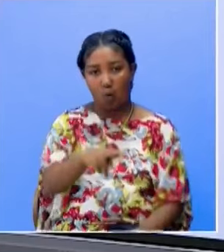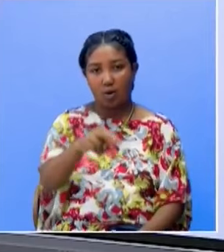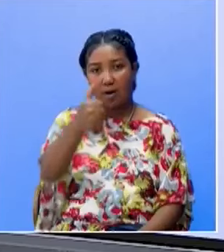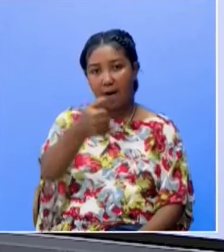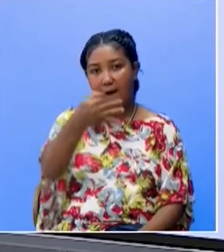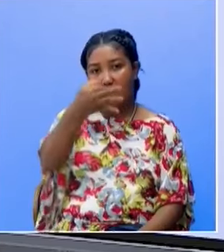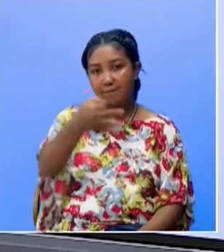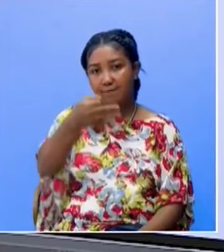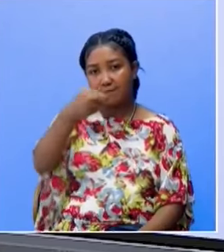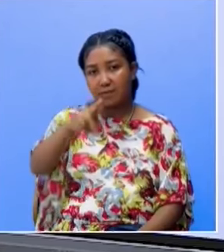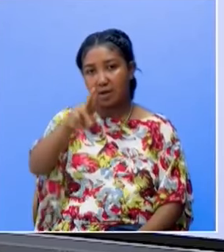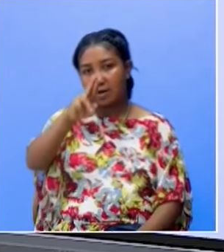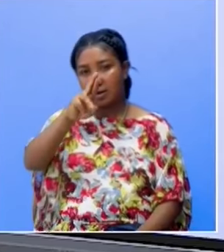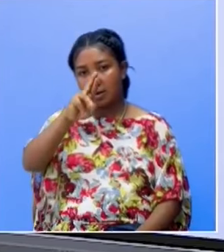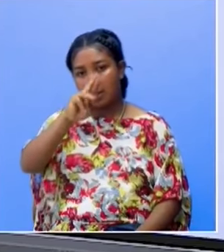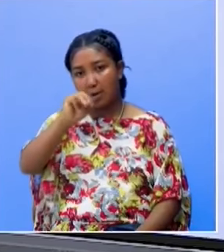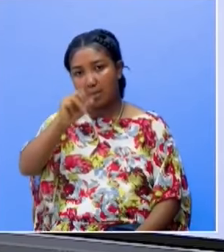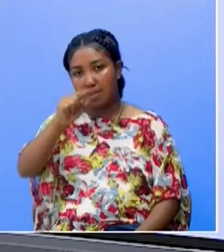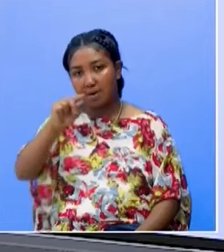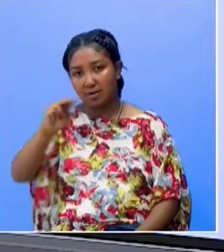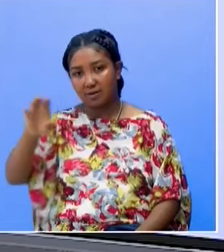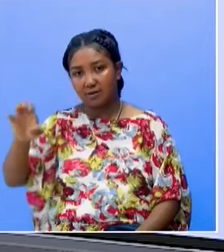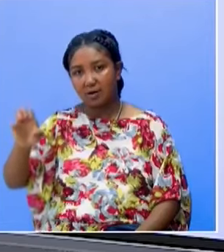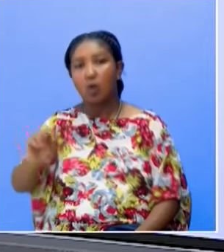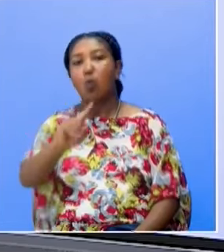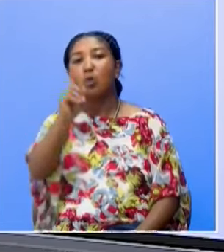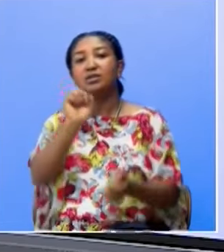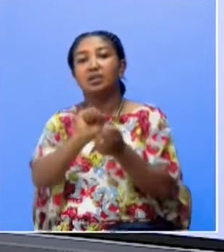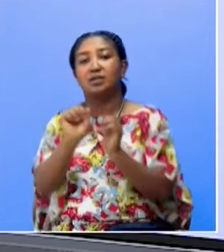What about the question form of this one?